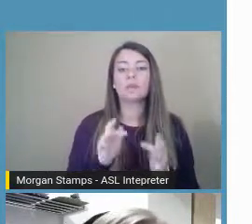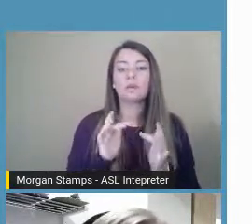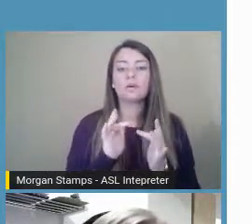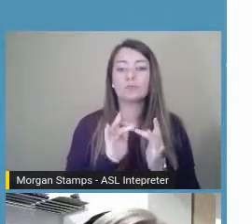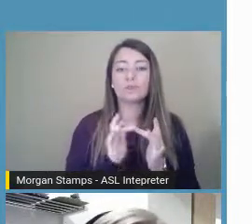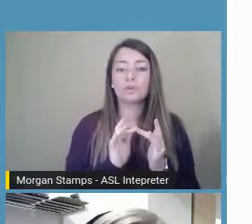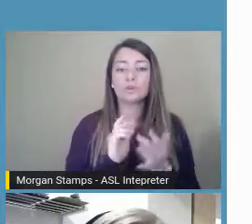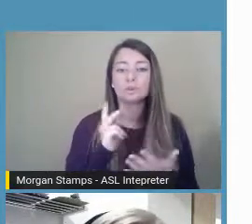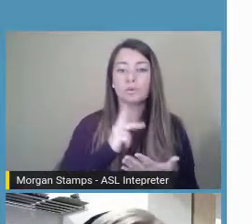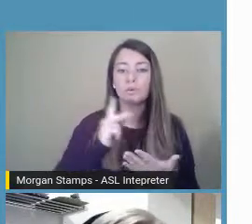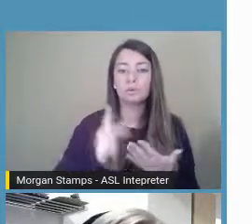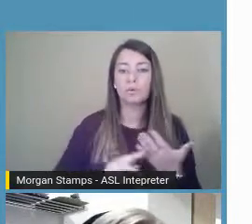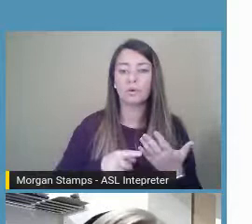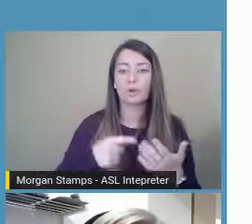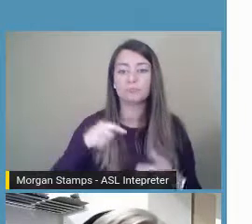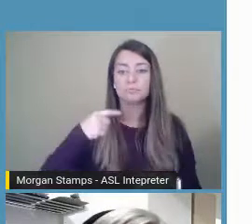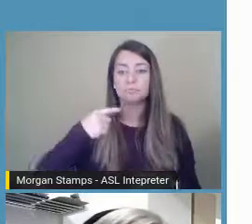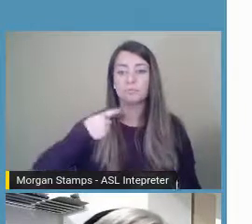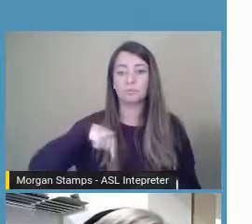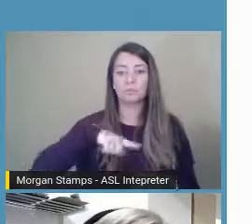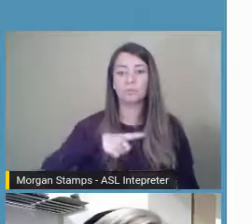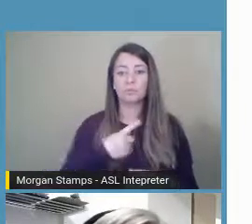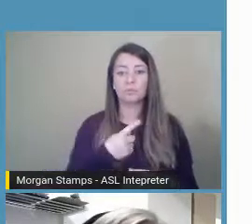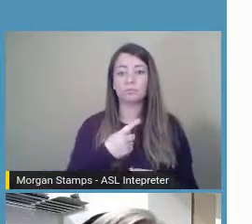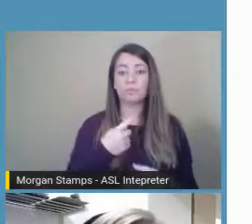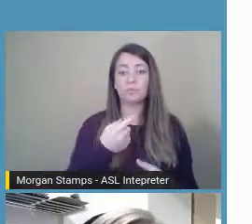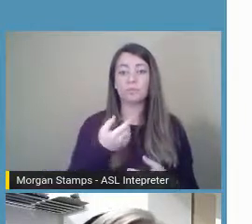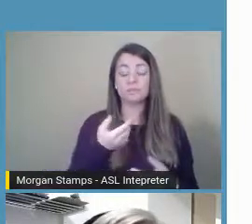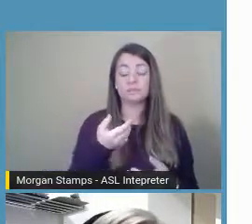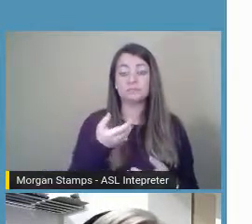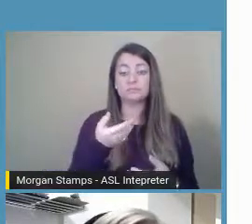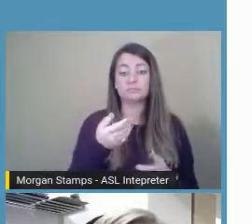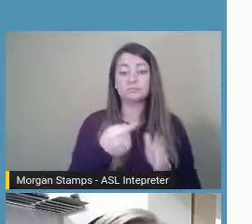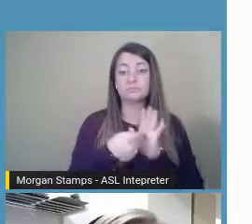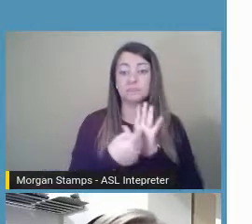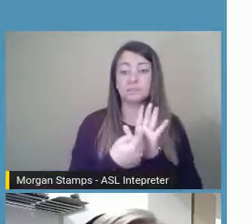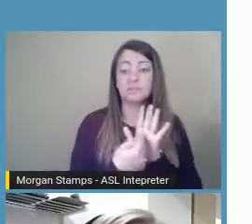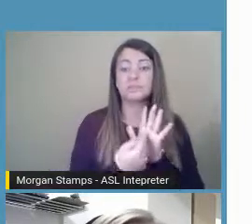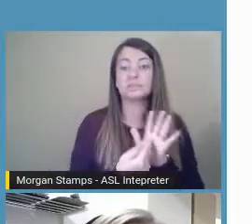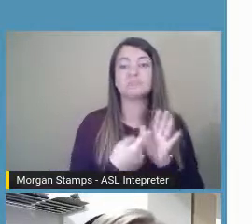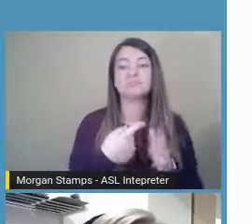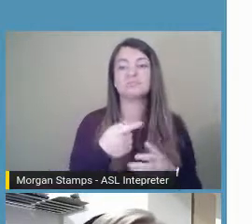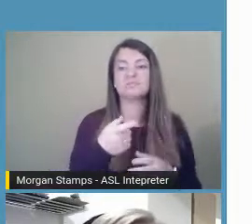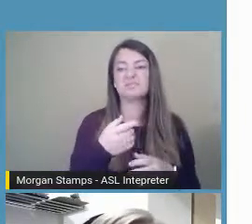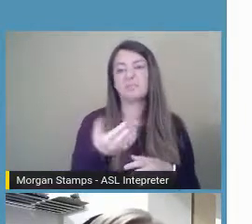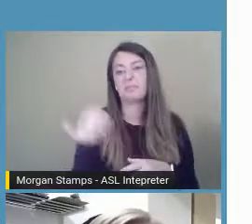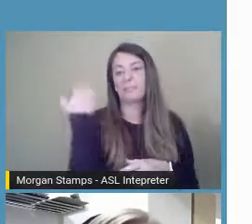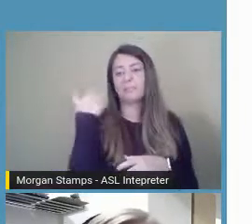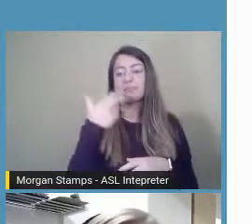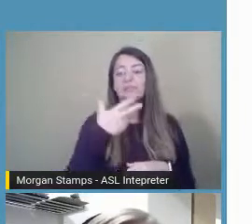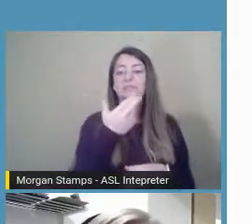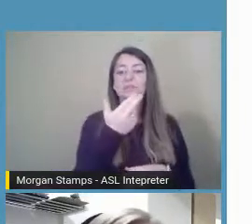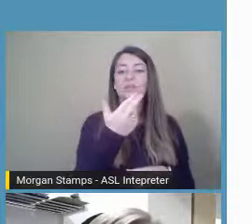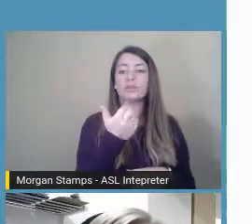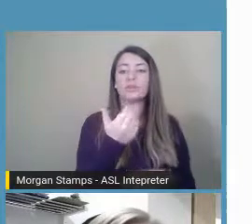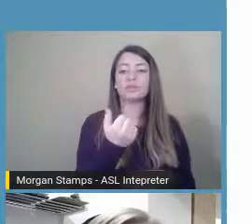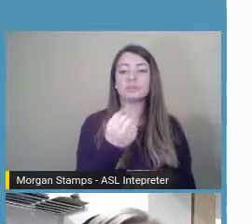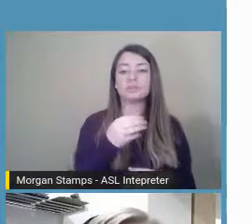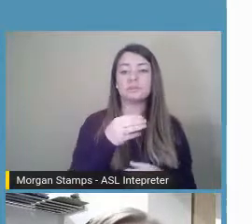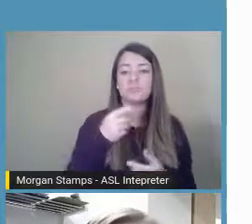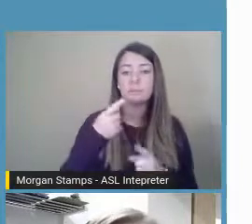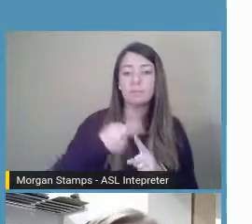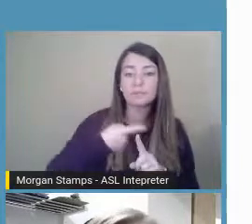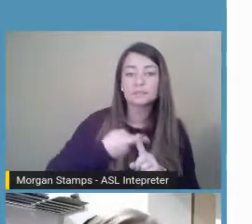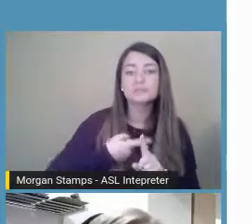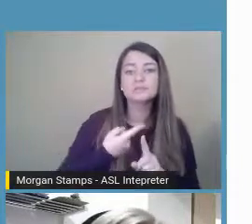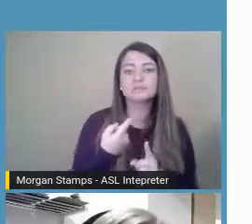they all have their pros and cons, bells and whistles. We went with Zoom and spent a good amount of time watching tutorials in order to